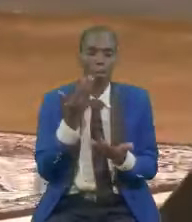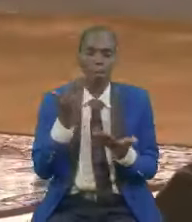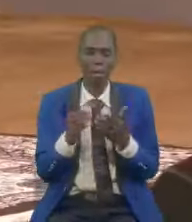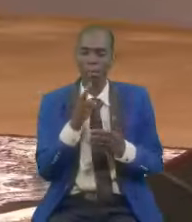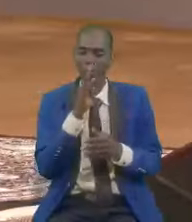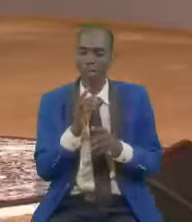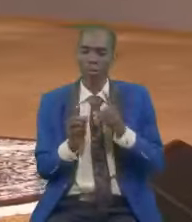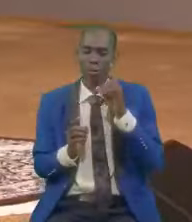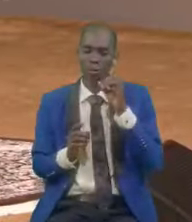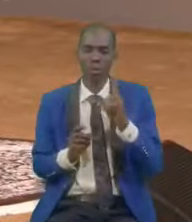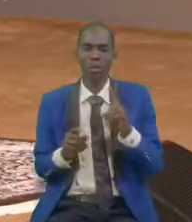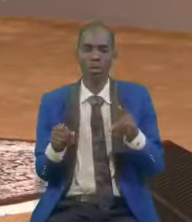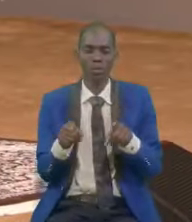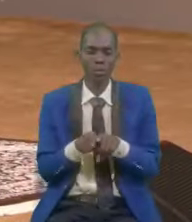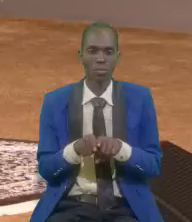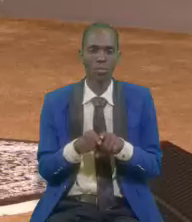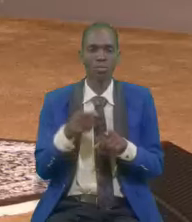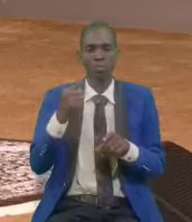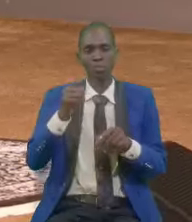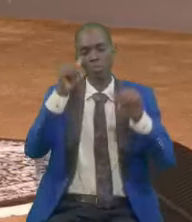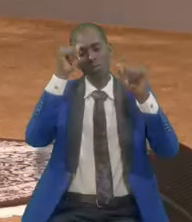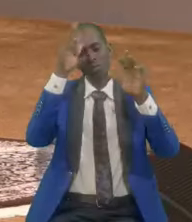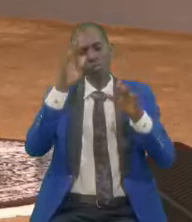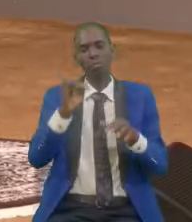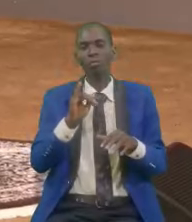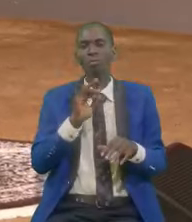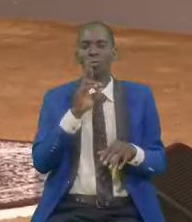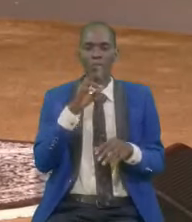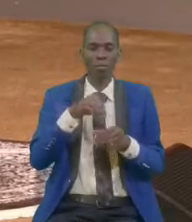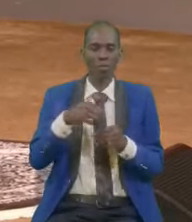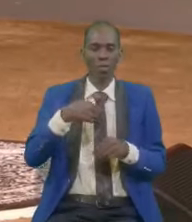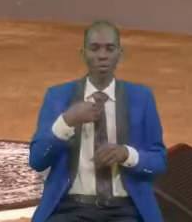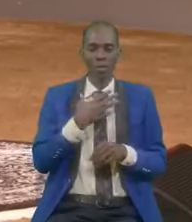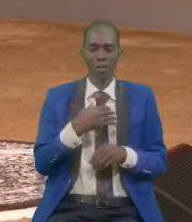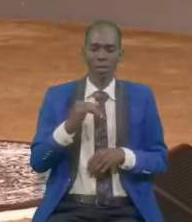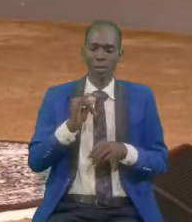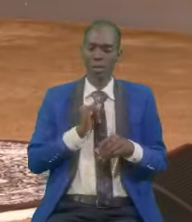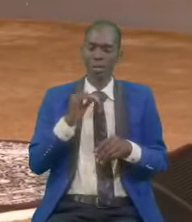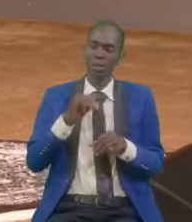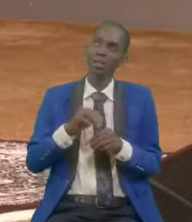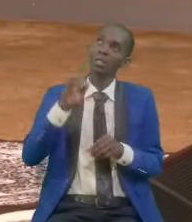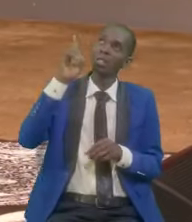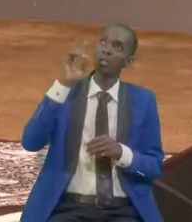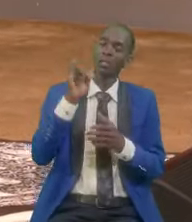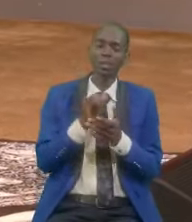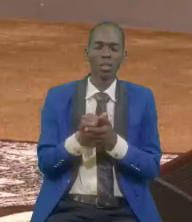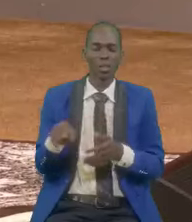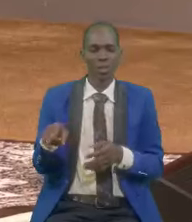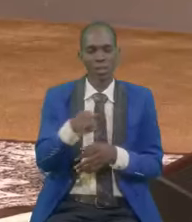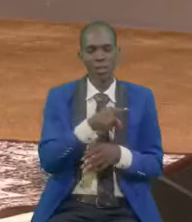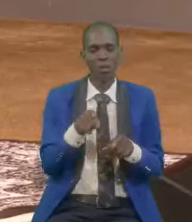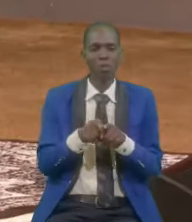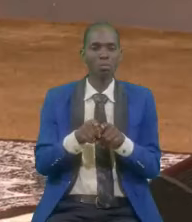thou, Father, art in me, and I in thee, that they also may